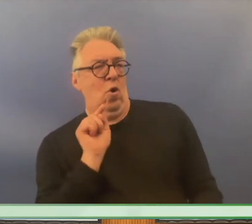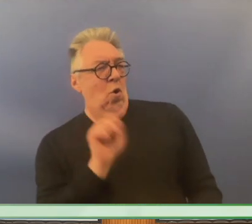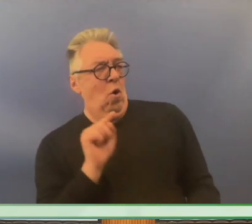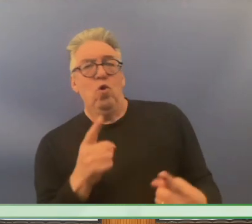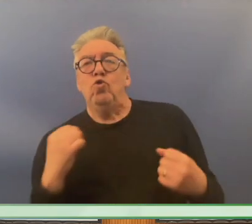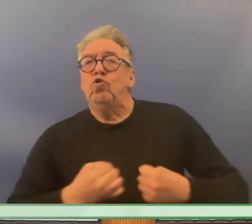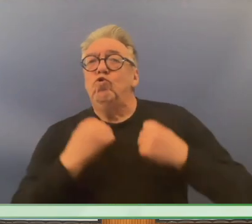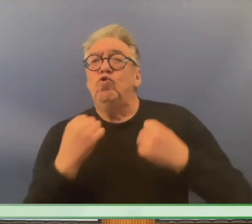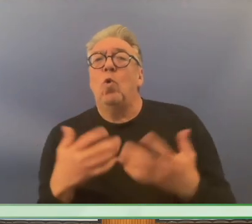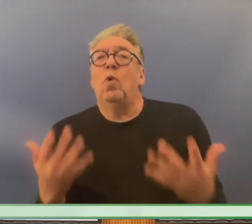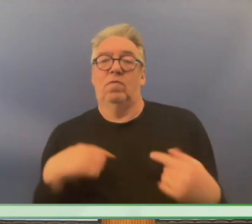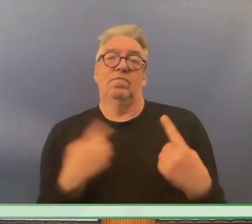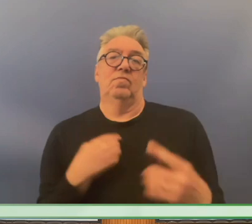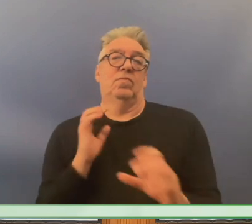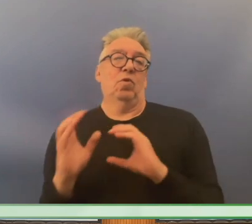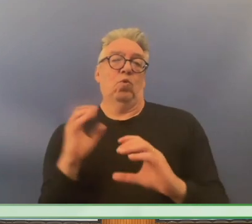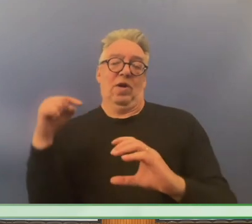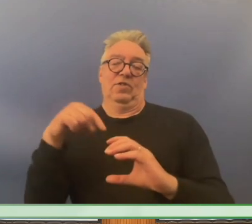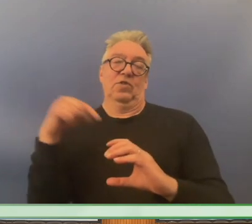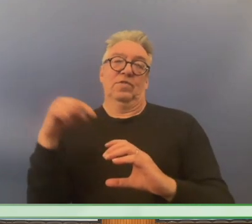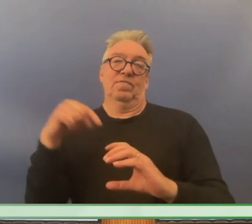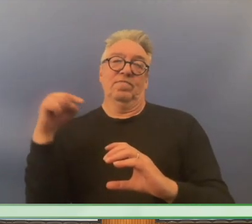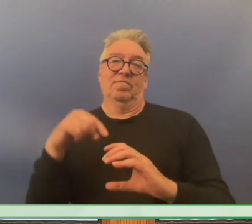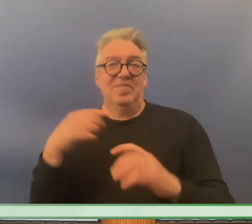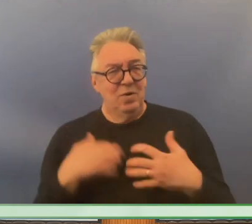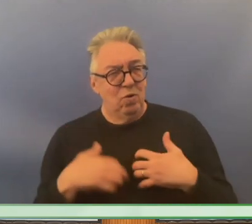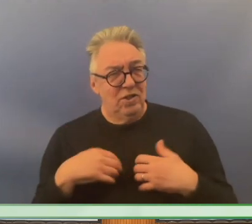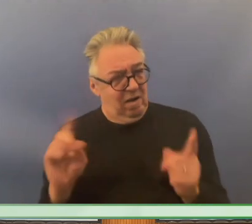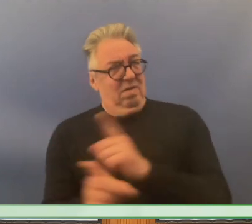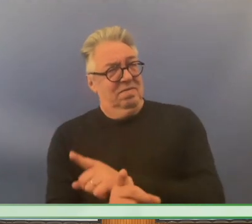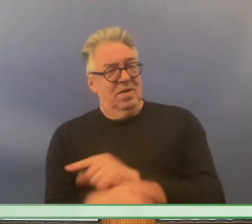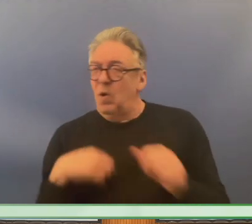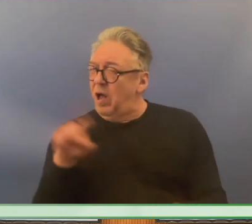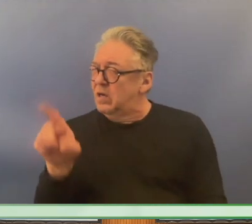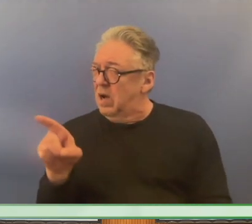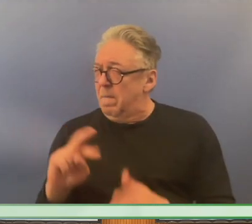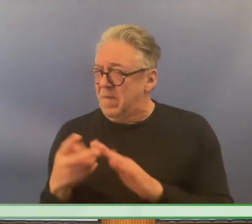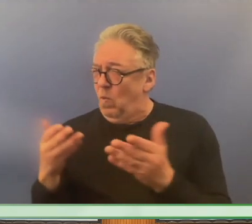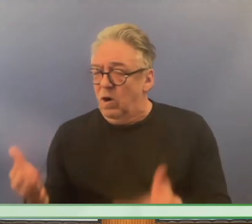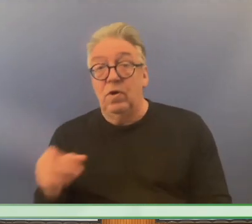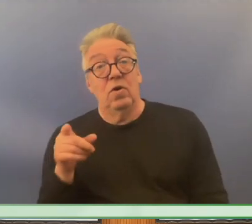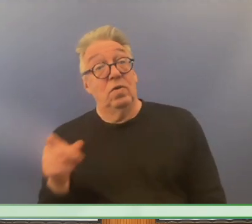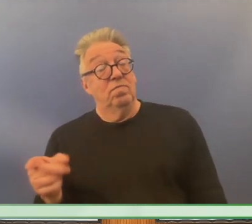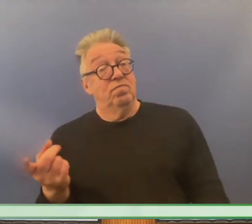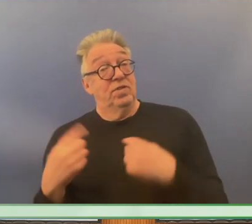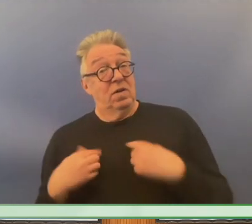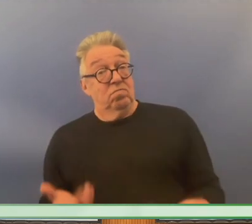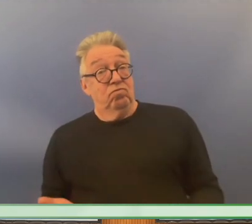communication, which is interesting, and it turns out, I asked her what she meant exactly, and she meant